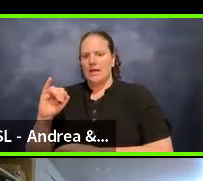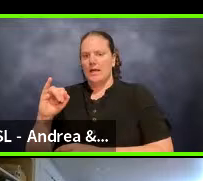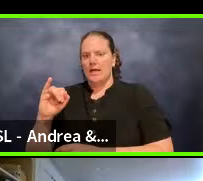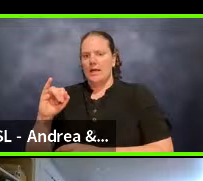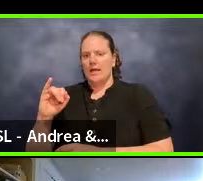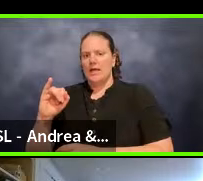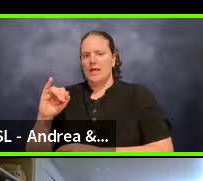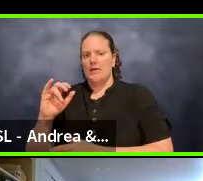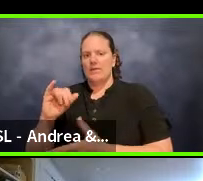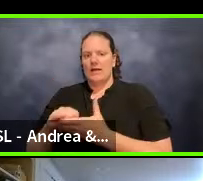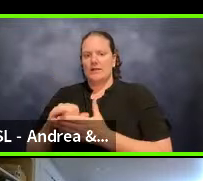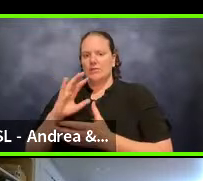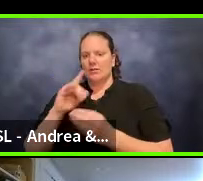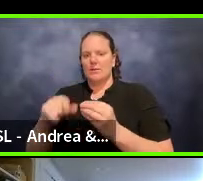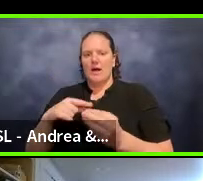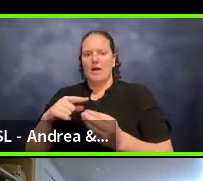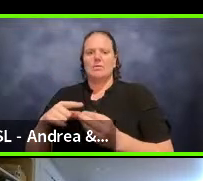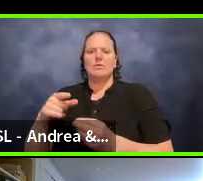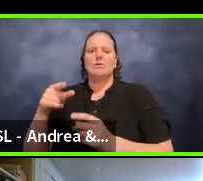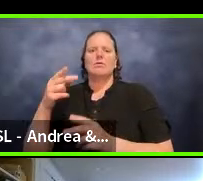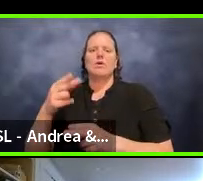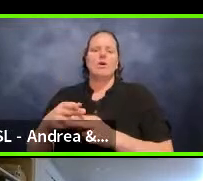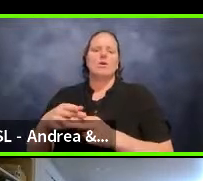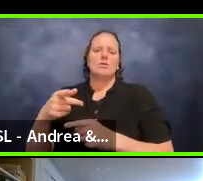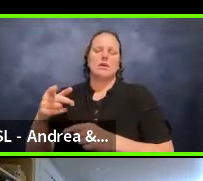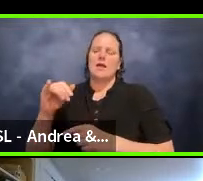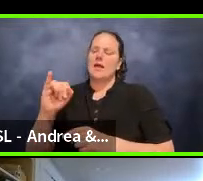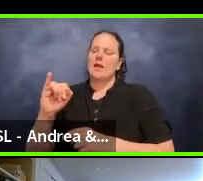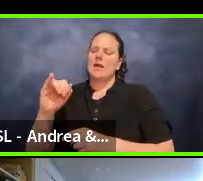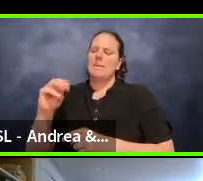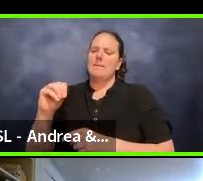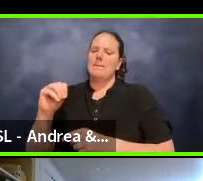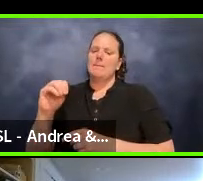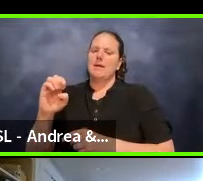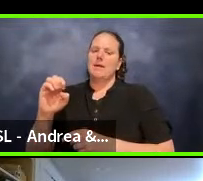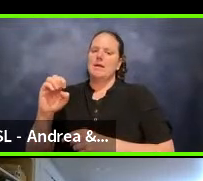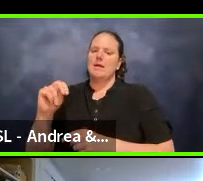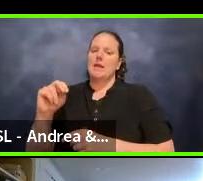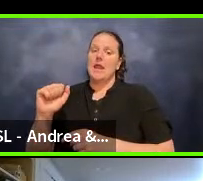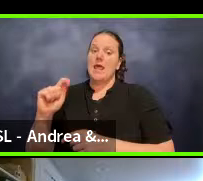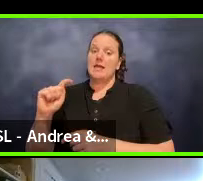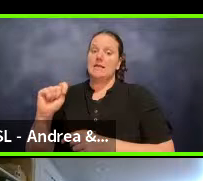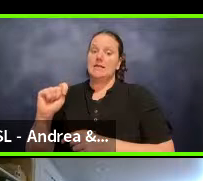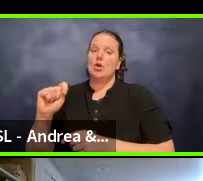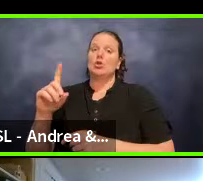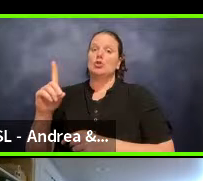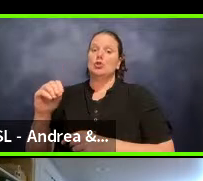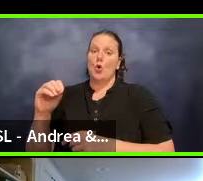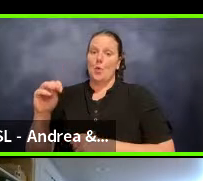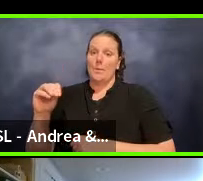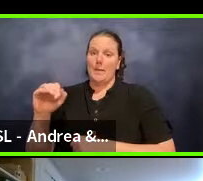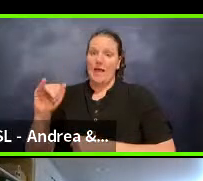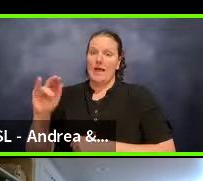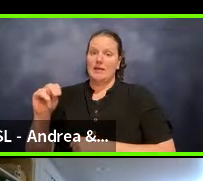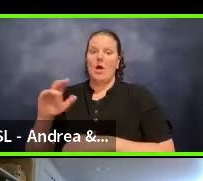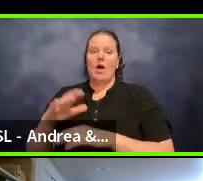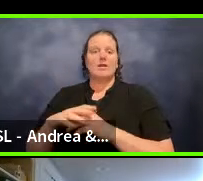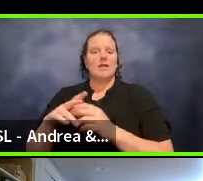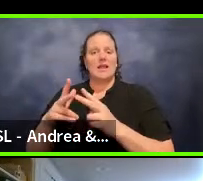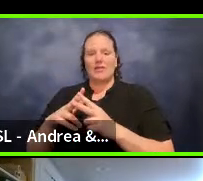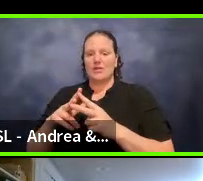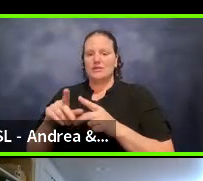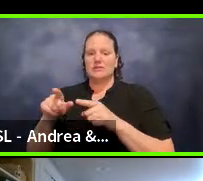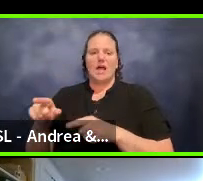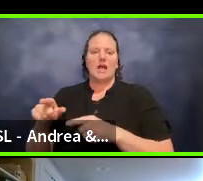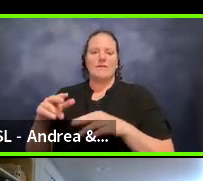I'm assuming a large project like this will have to do eminent domain on either side of the river. I think that's a given, number one.